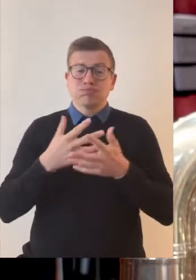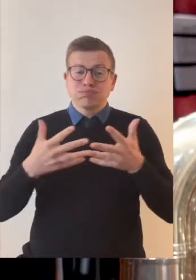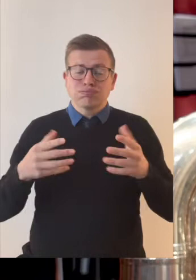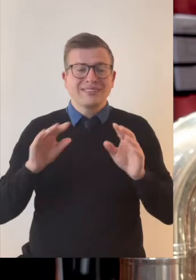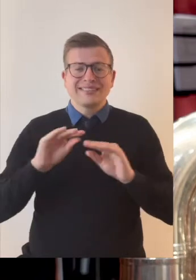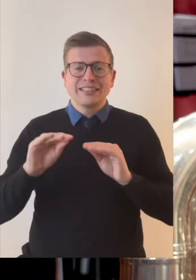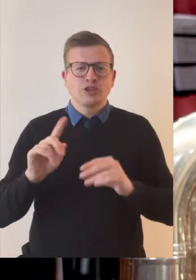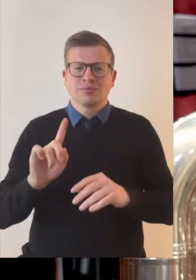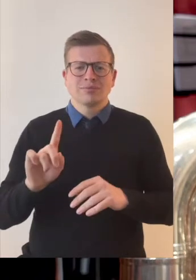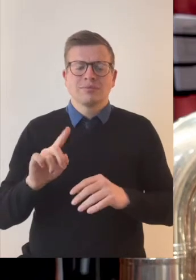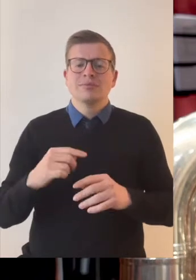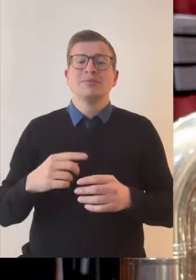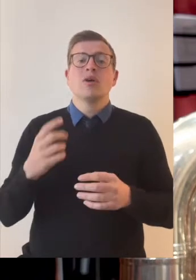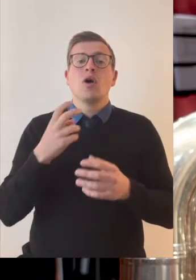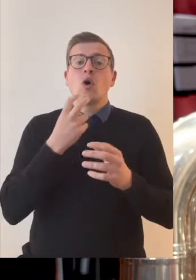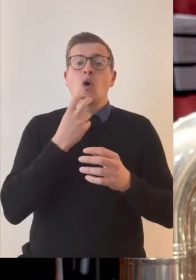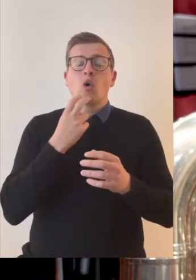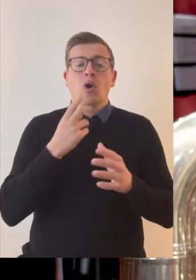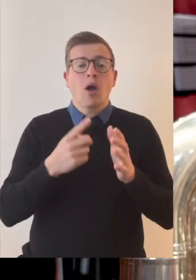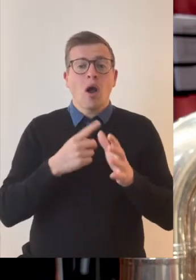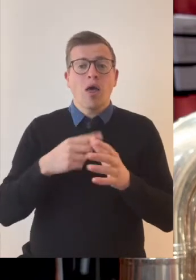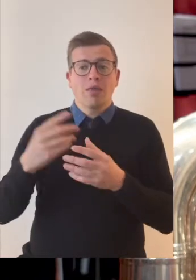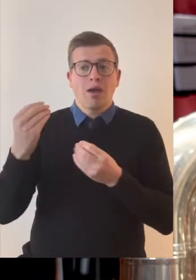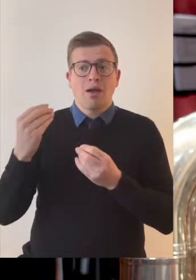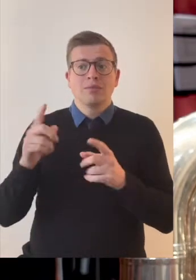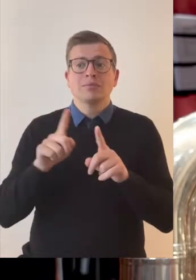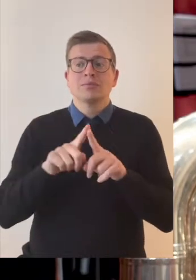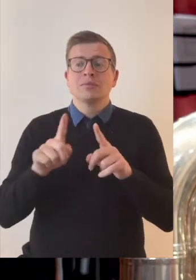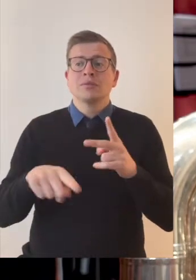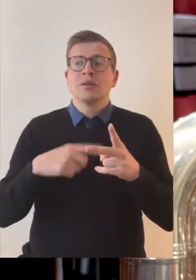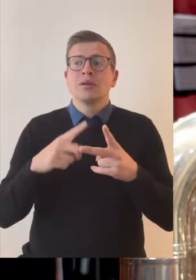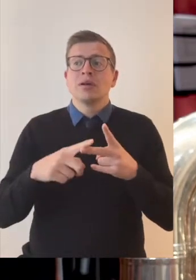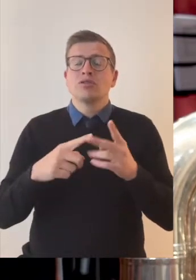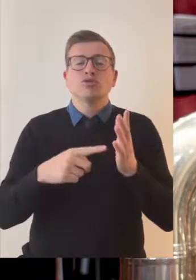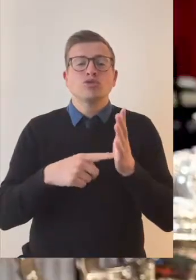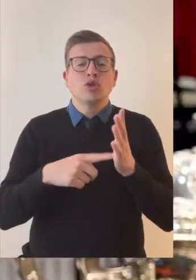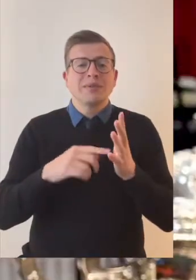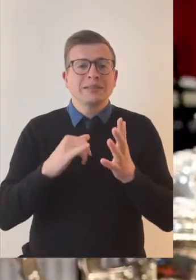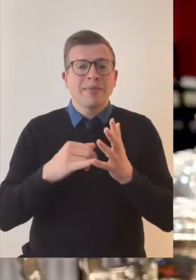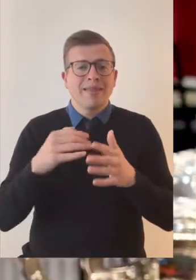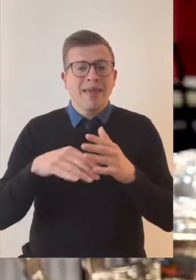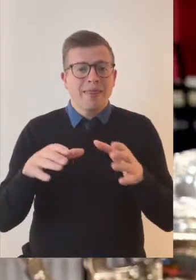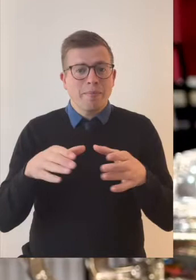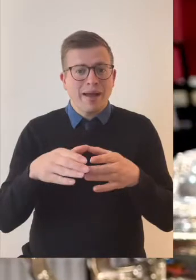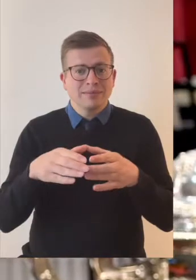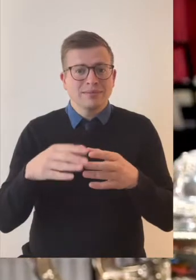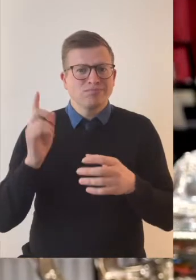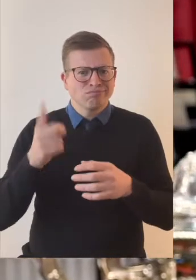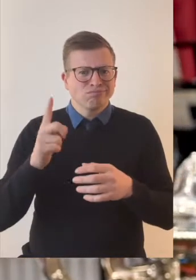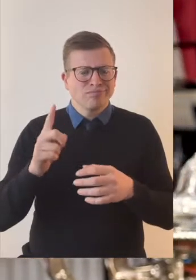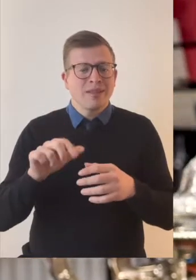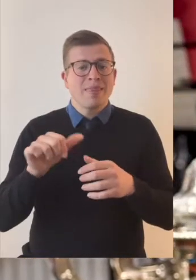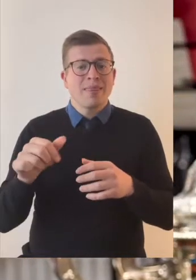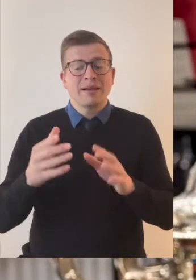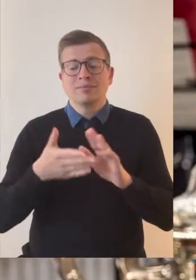I didn't have many teachers. I had Uncle Arthur, and then there was Tom Smith in the band, who was a disciplinarian, and then I went to